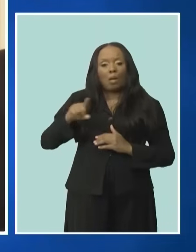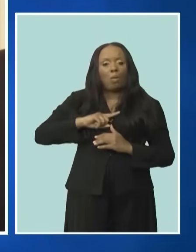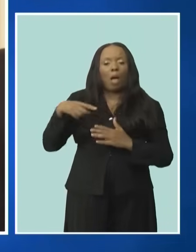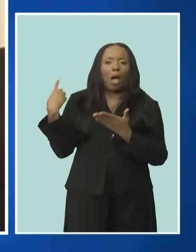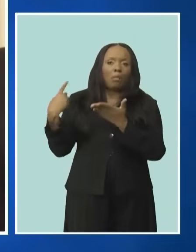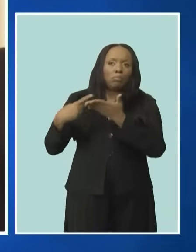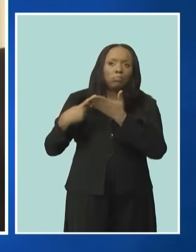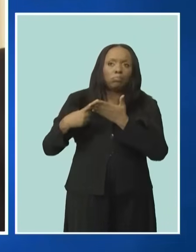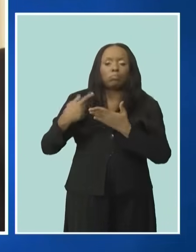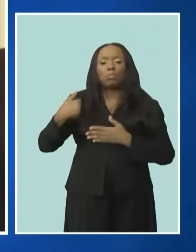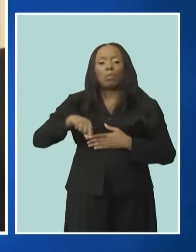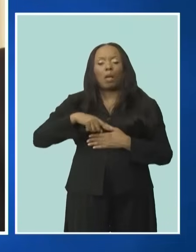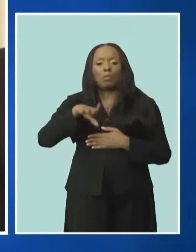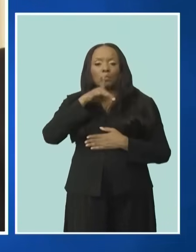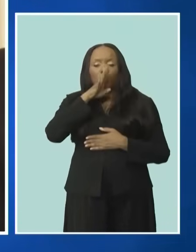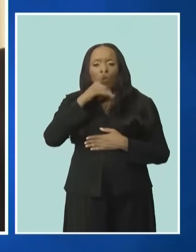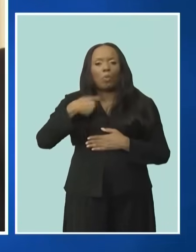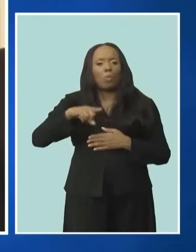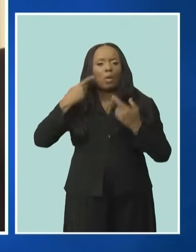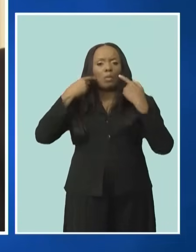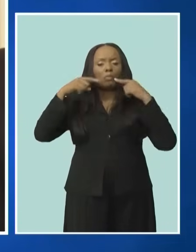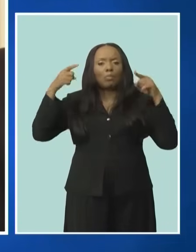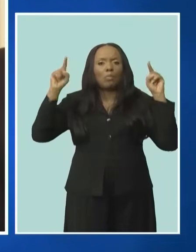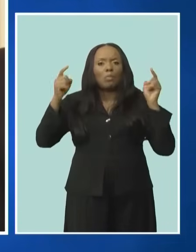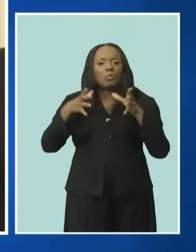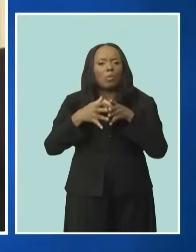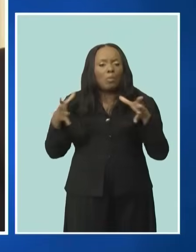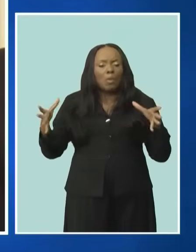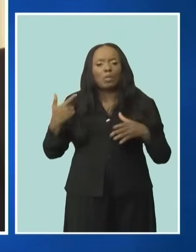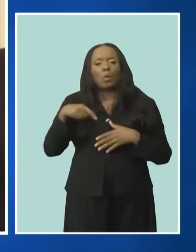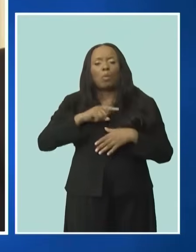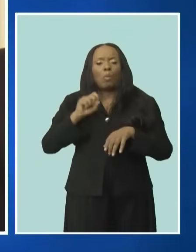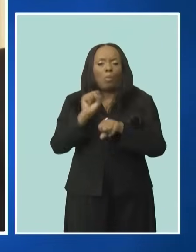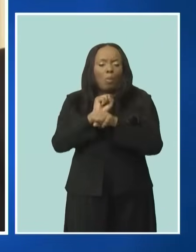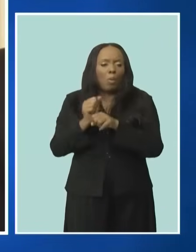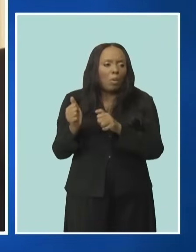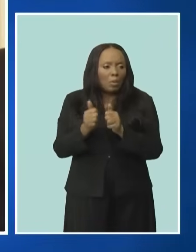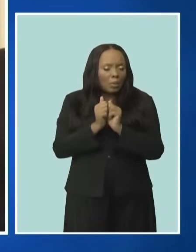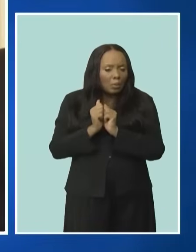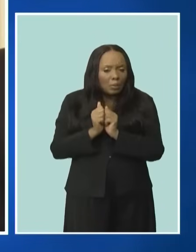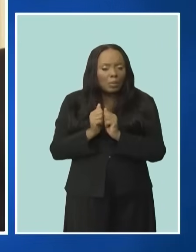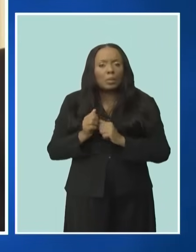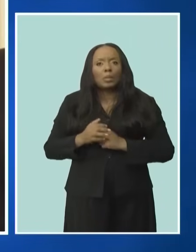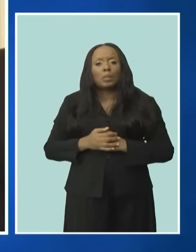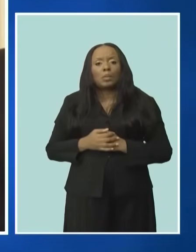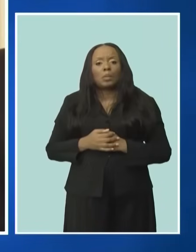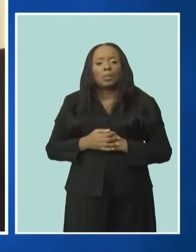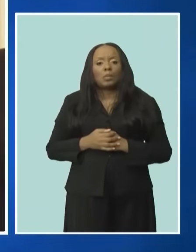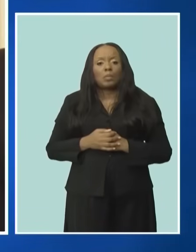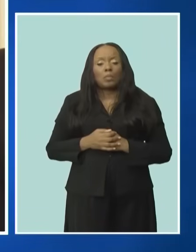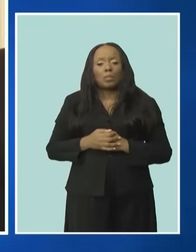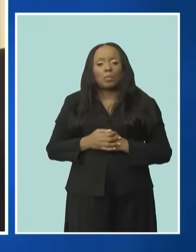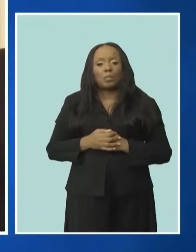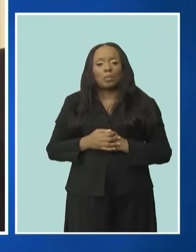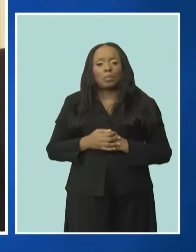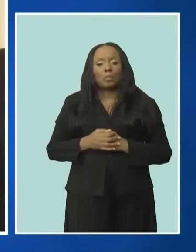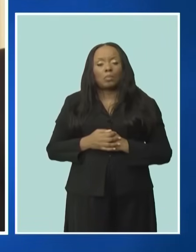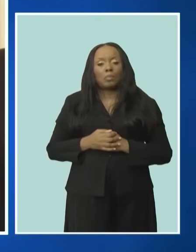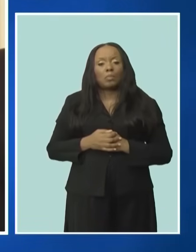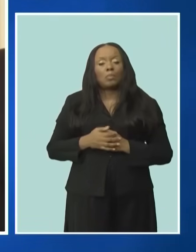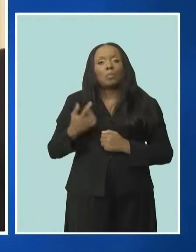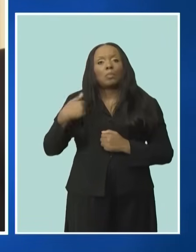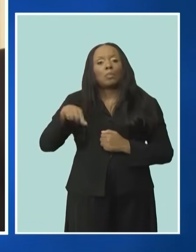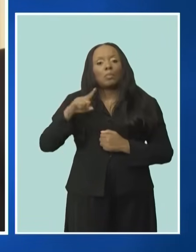speak, and we have achieved these things by working together, it must give us comfort now that we can